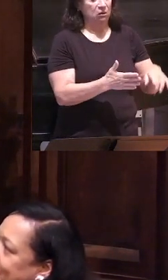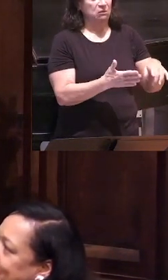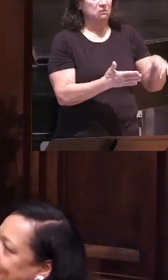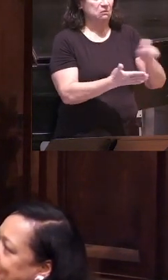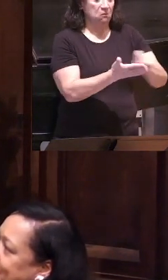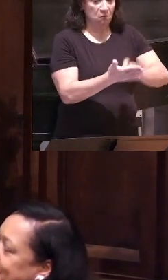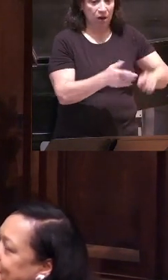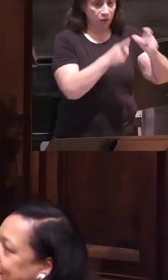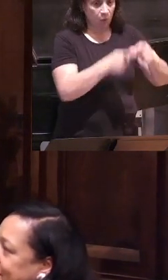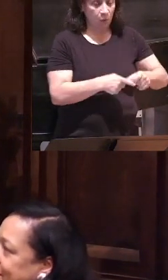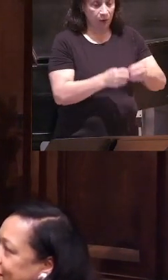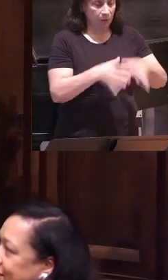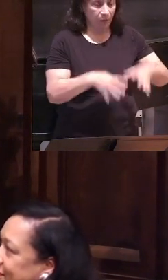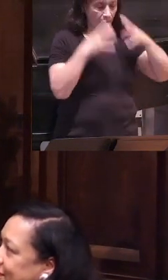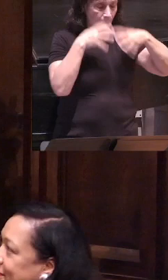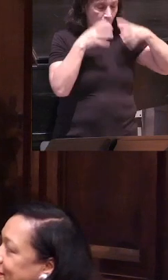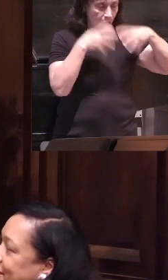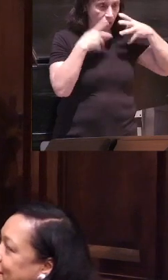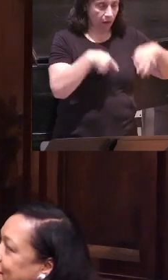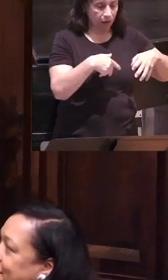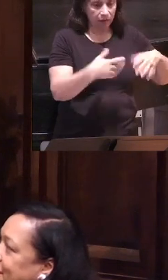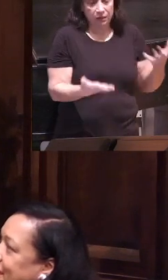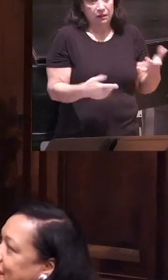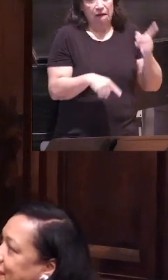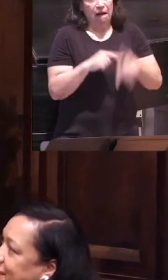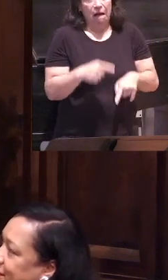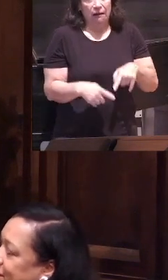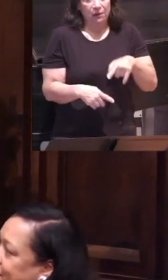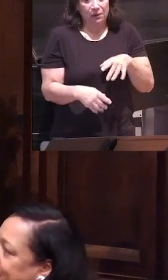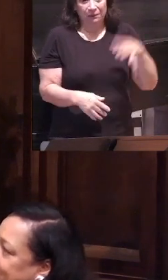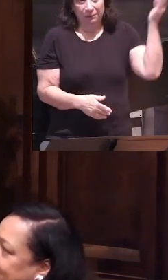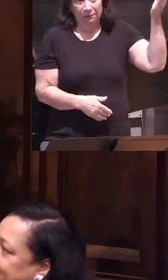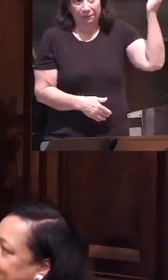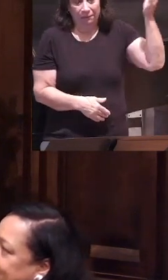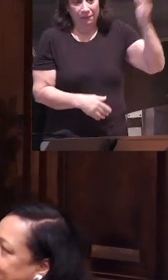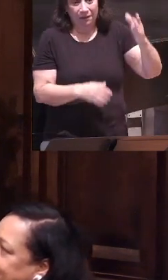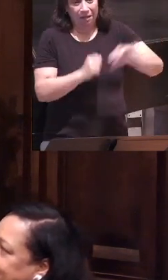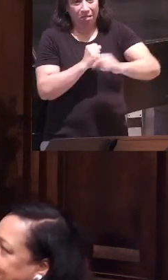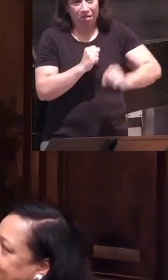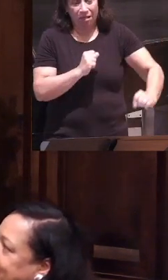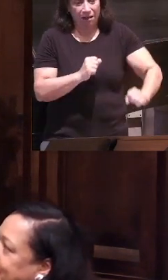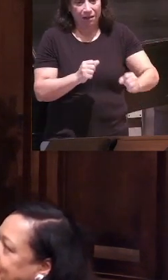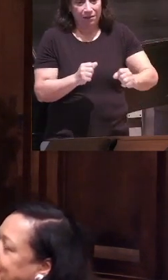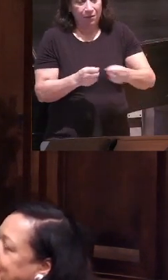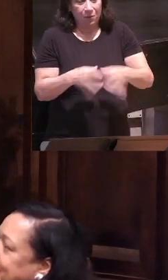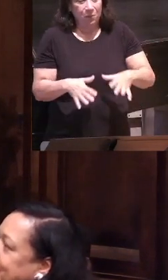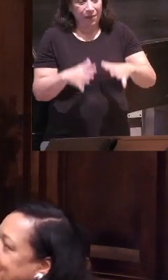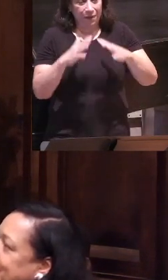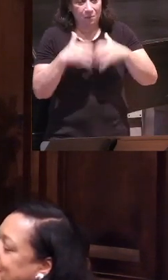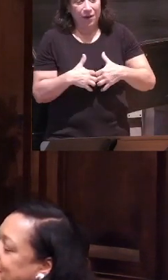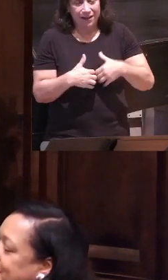pages, I wasn't gonna be able to say much in front of you without breaking down.